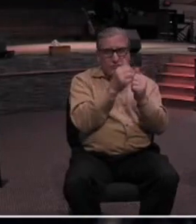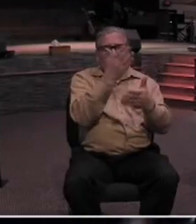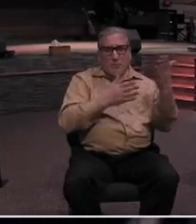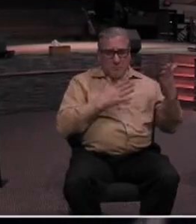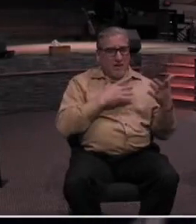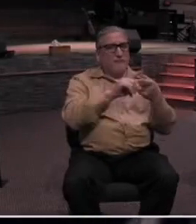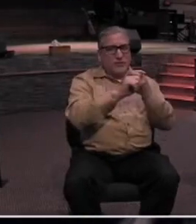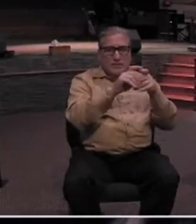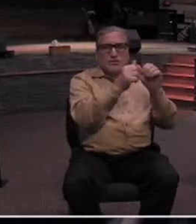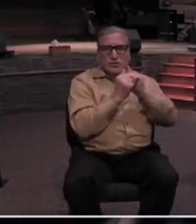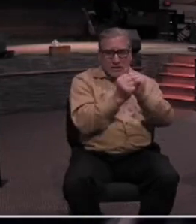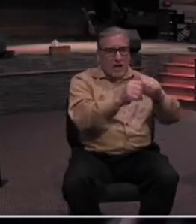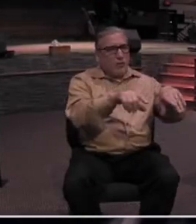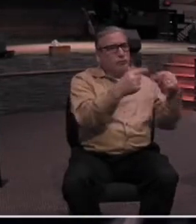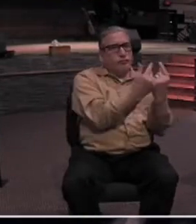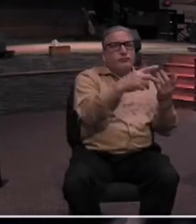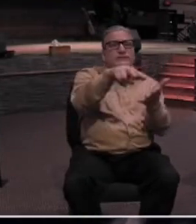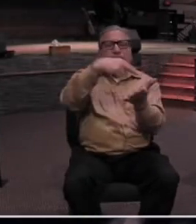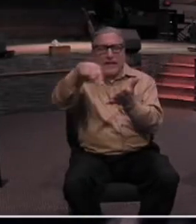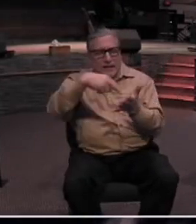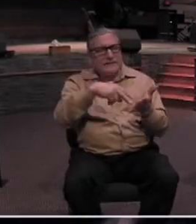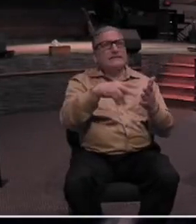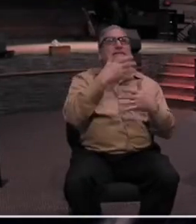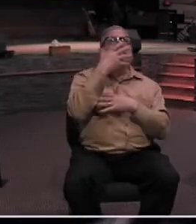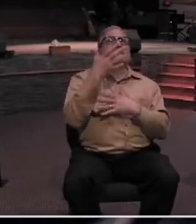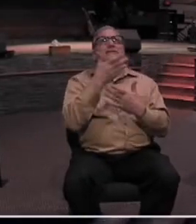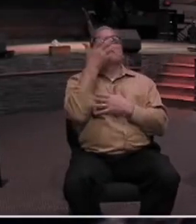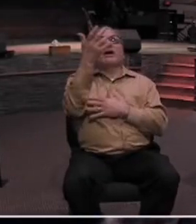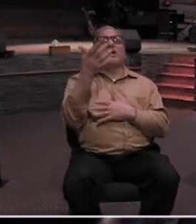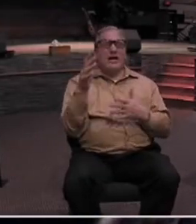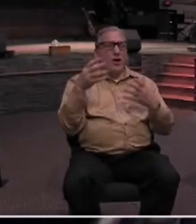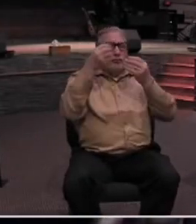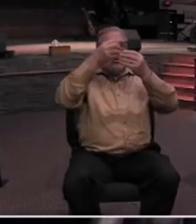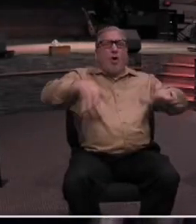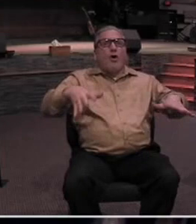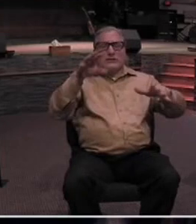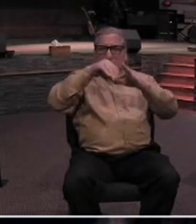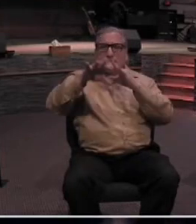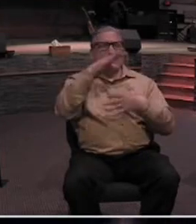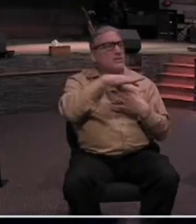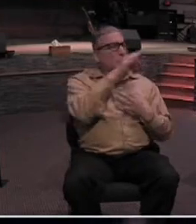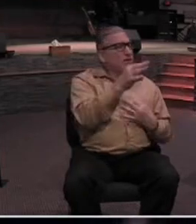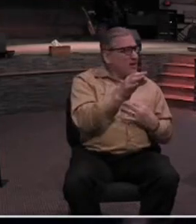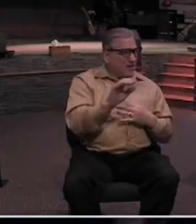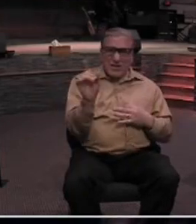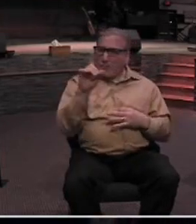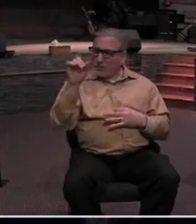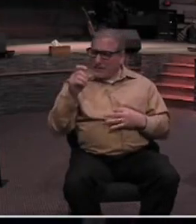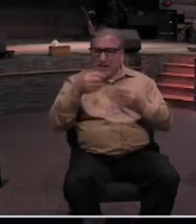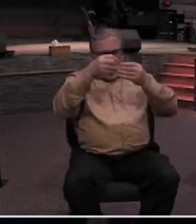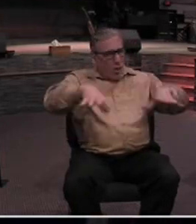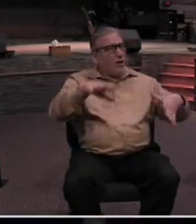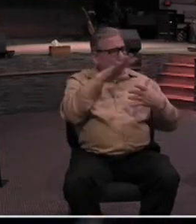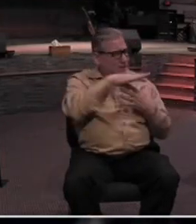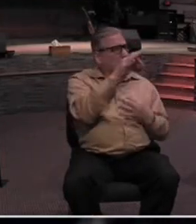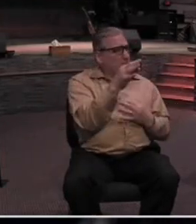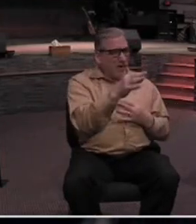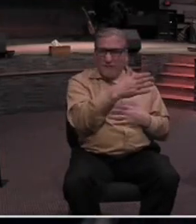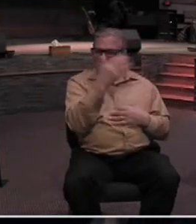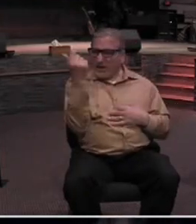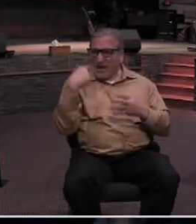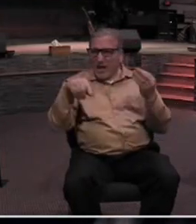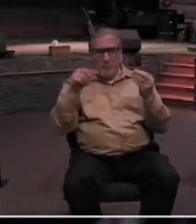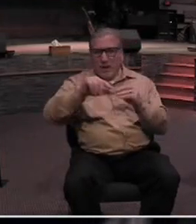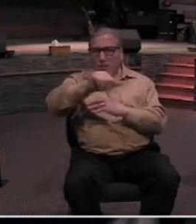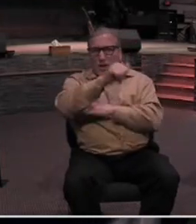shout. We got lost in the Spirit. You know what needs to happen? Somebody needs to go ahead and get lost in the Spirit. Forget about what